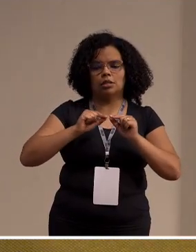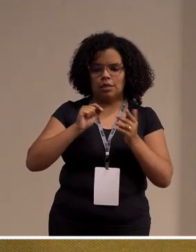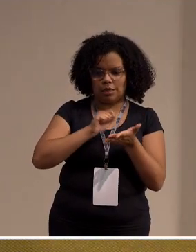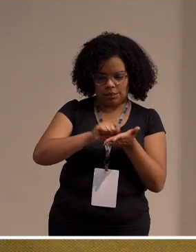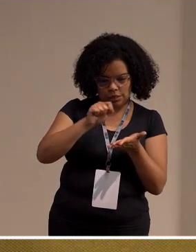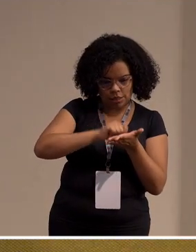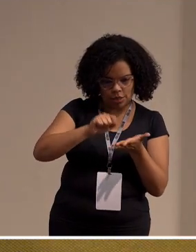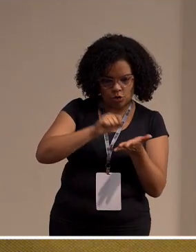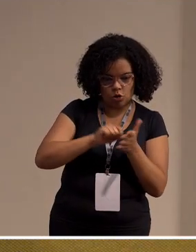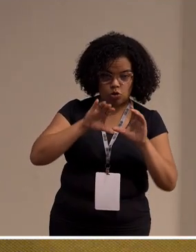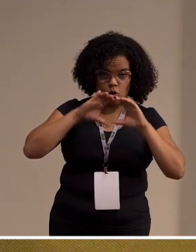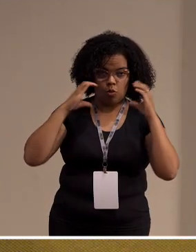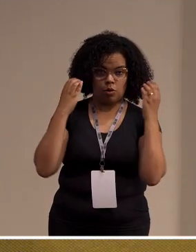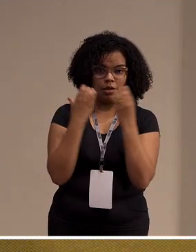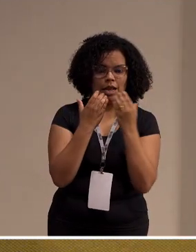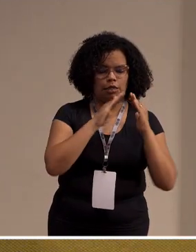communities.